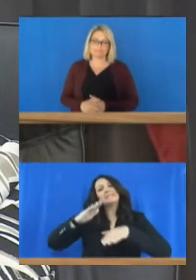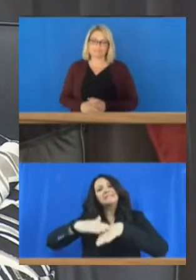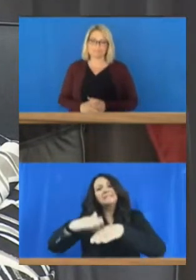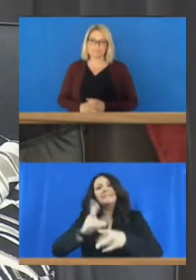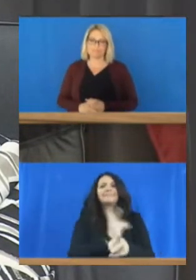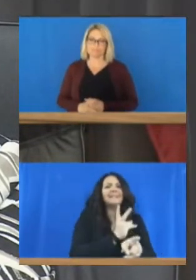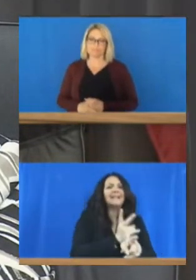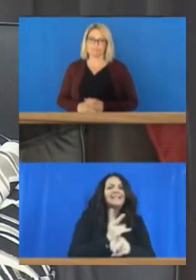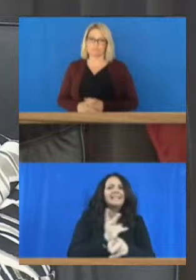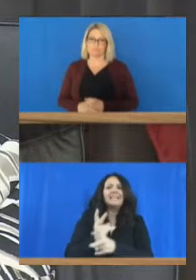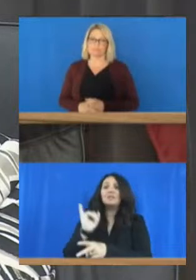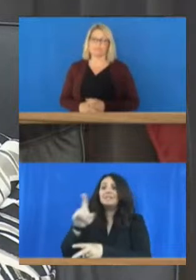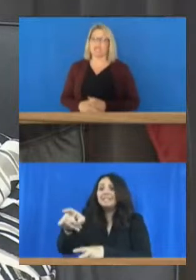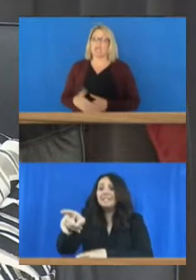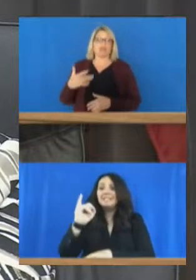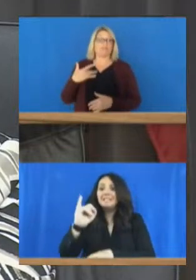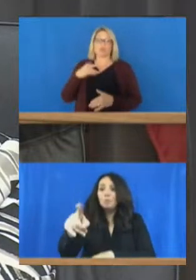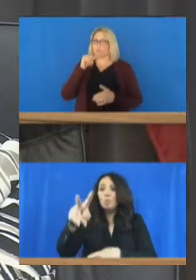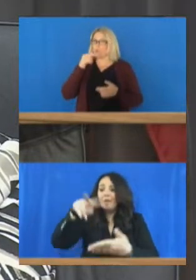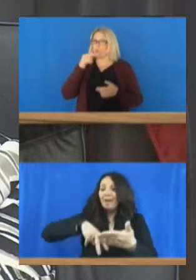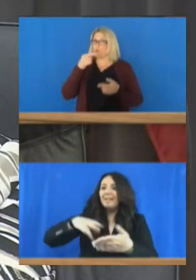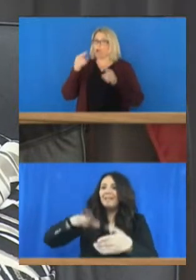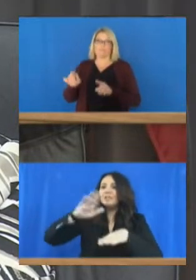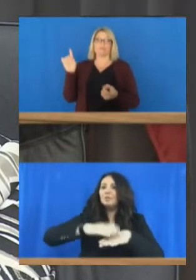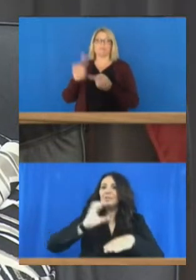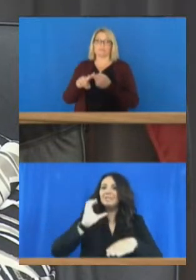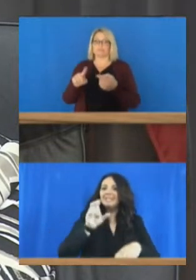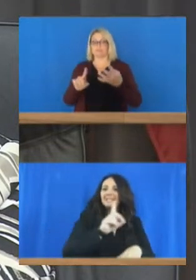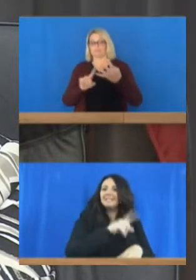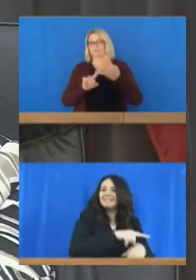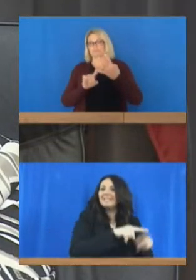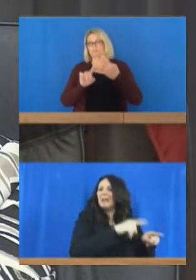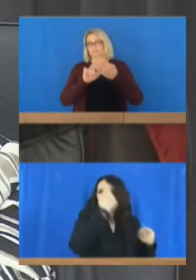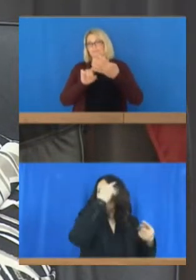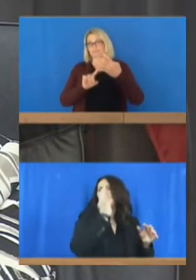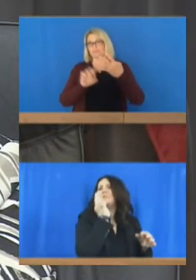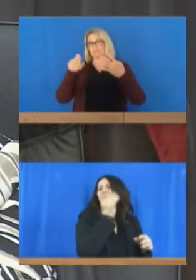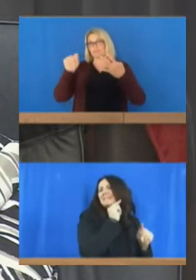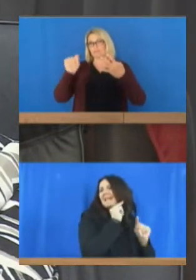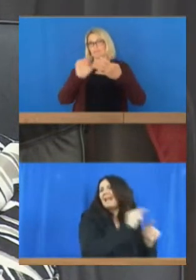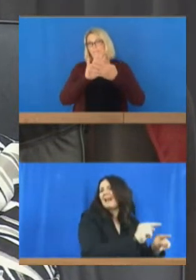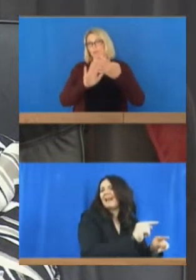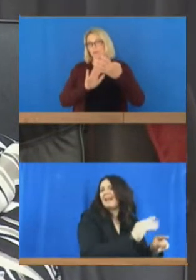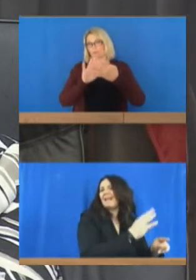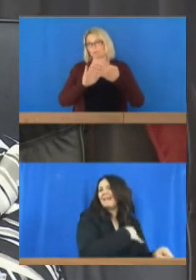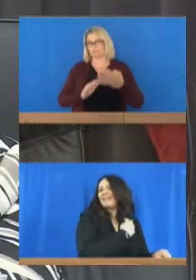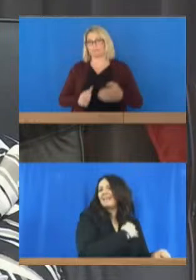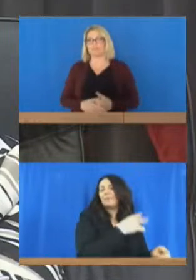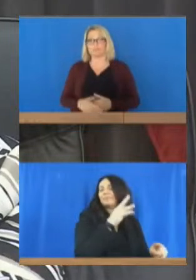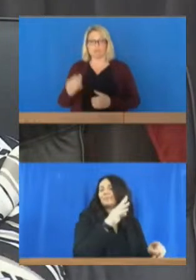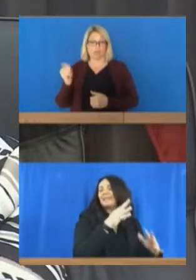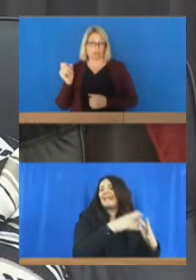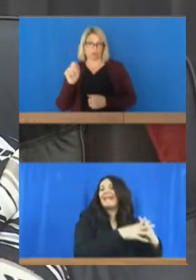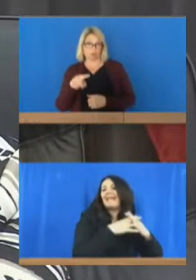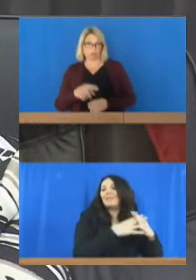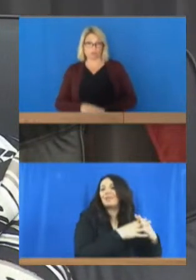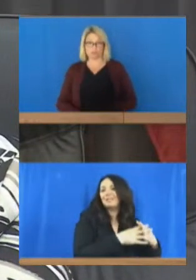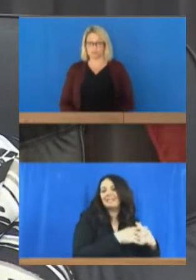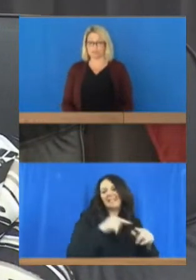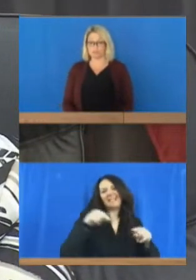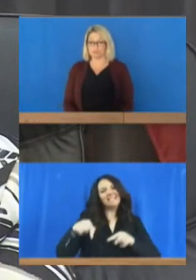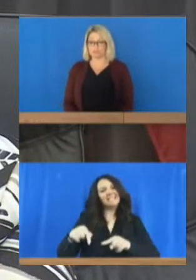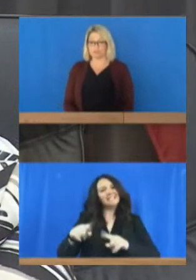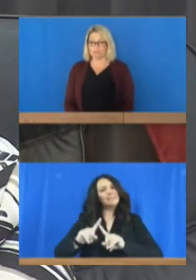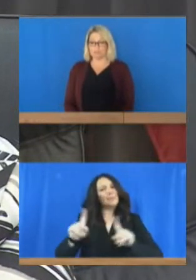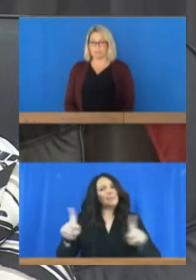obviously moving a lot quicker now, and that's largely because of an influx of doses being provided to the province. But is it